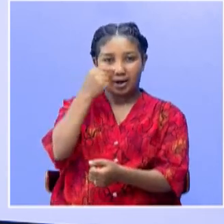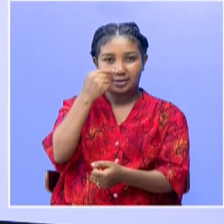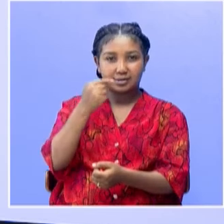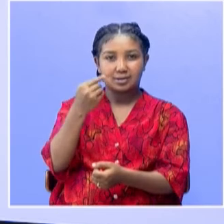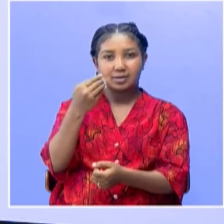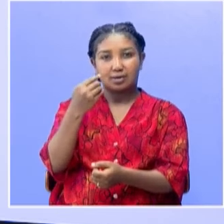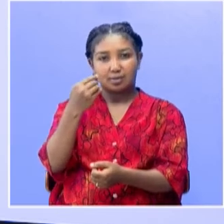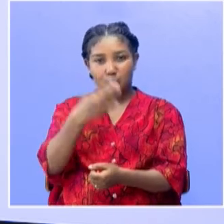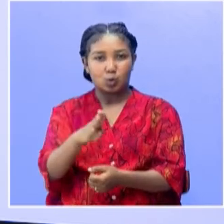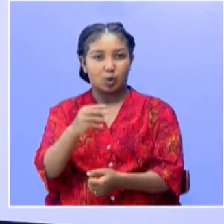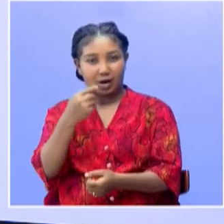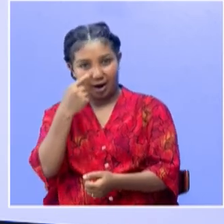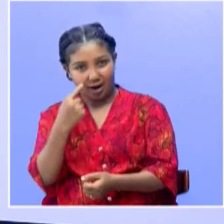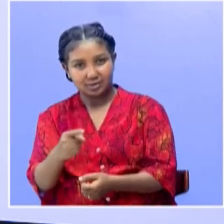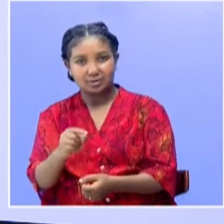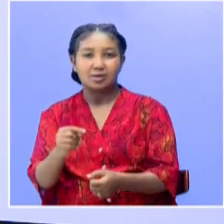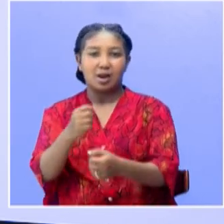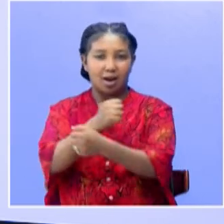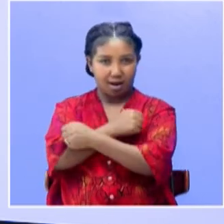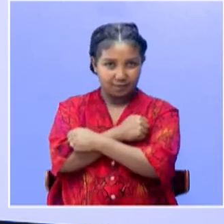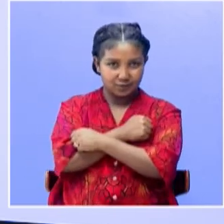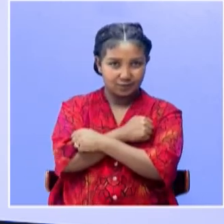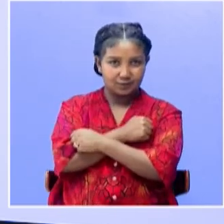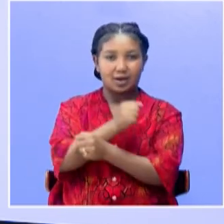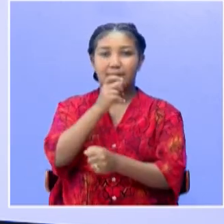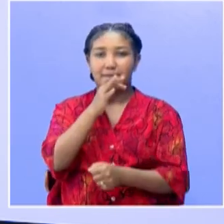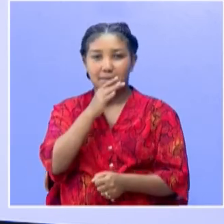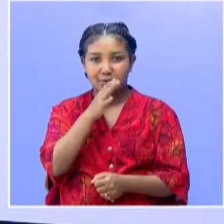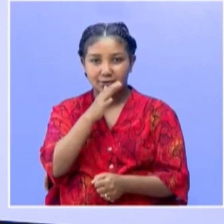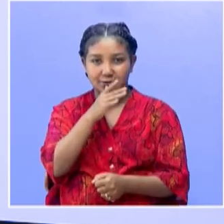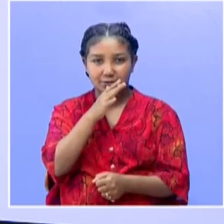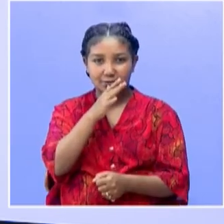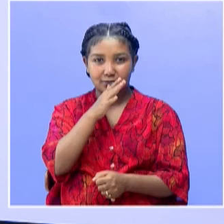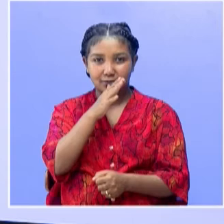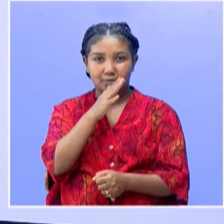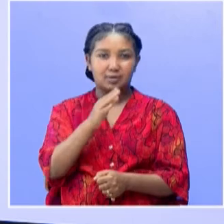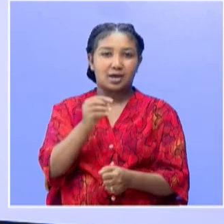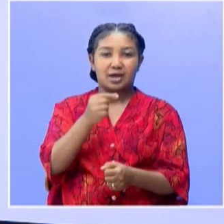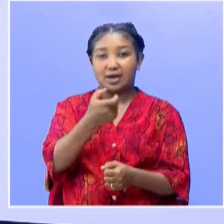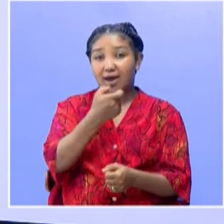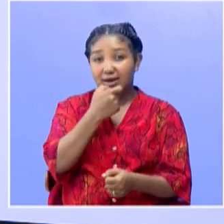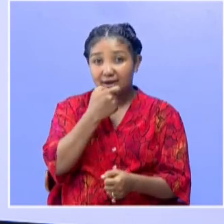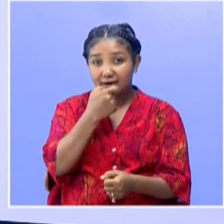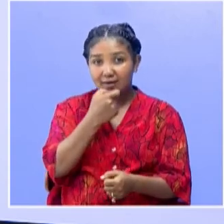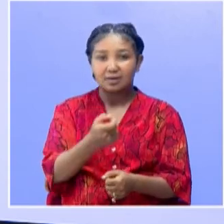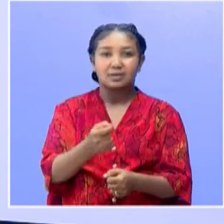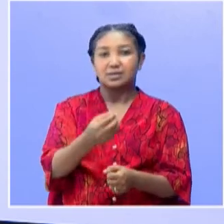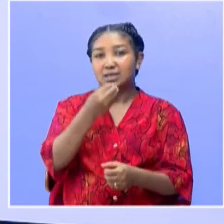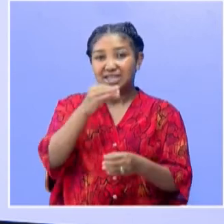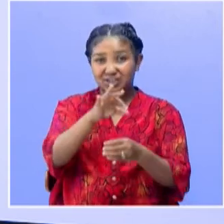eyes, blue and then eyes, yeah? Love, mother, cake,